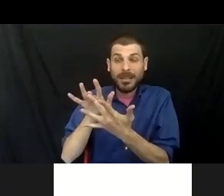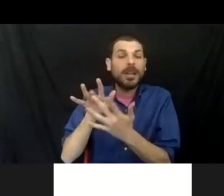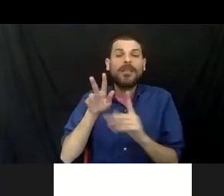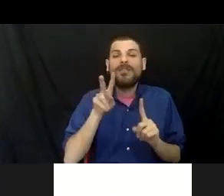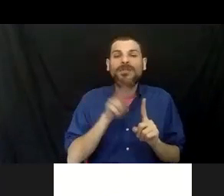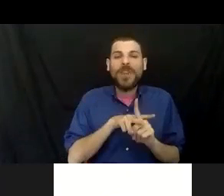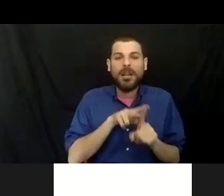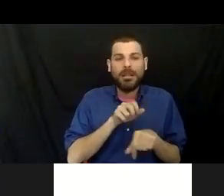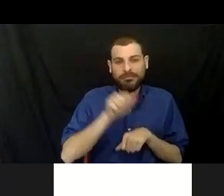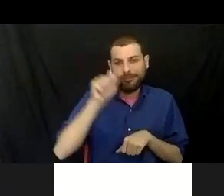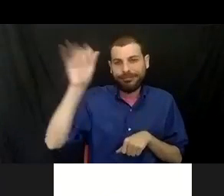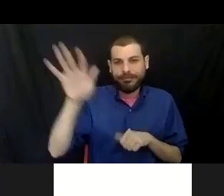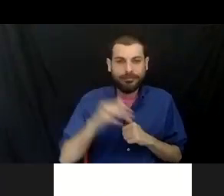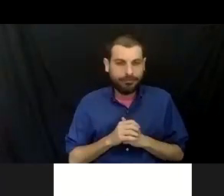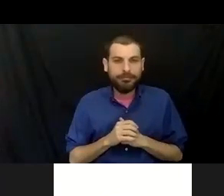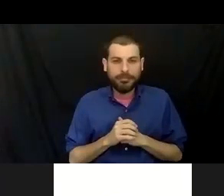that you keep